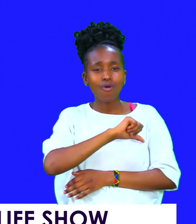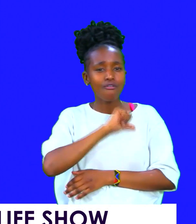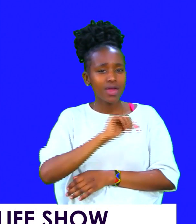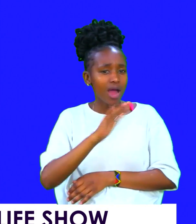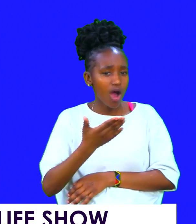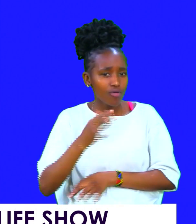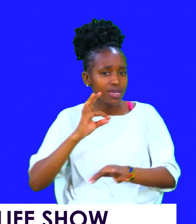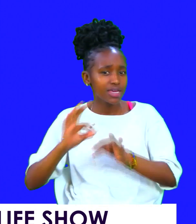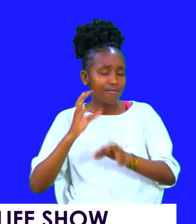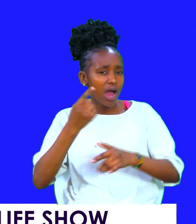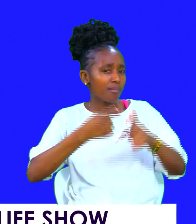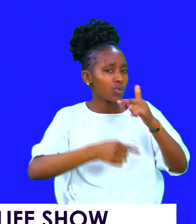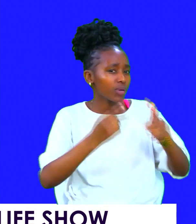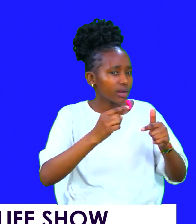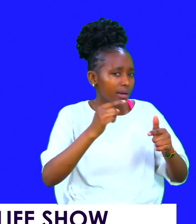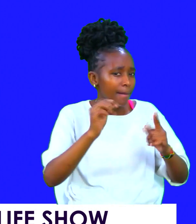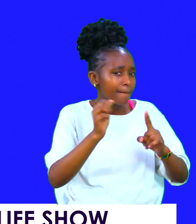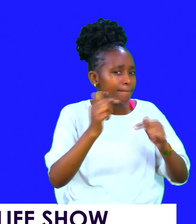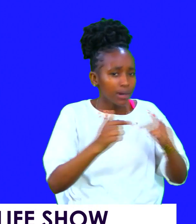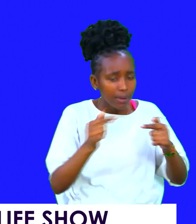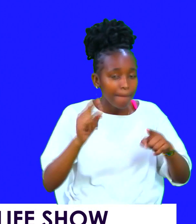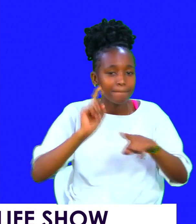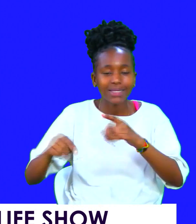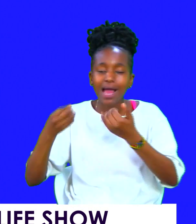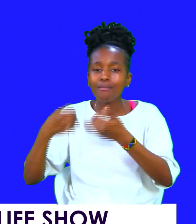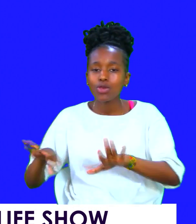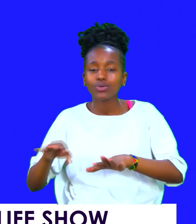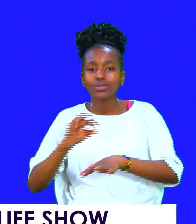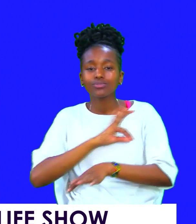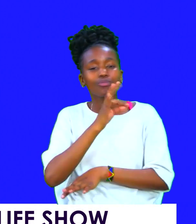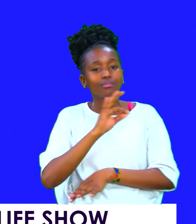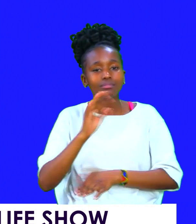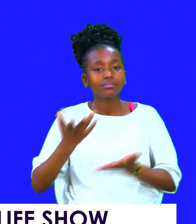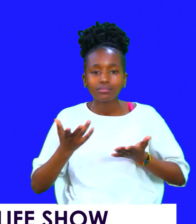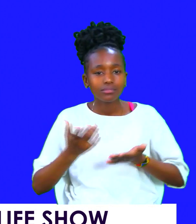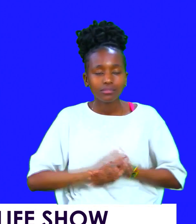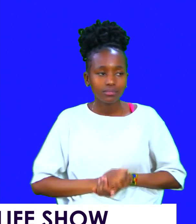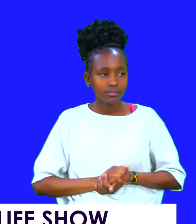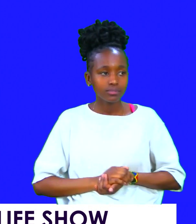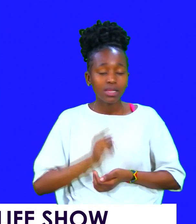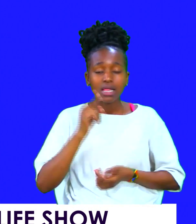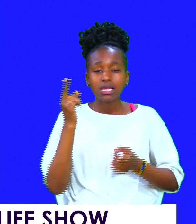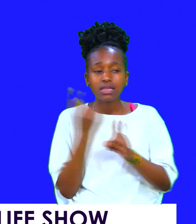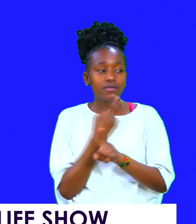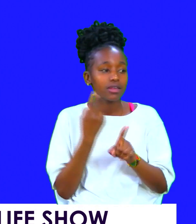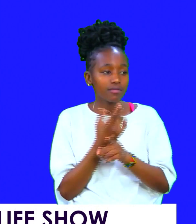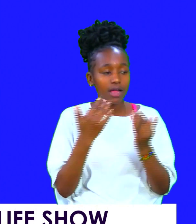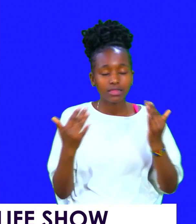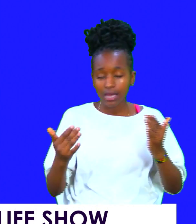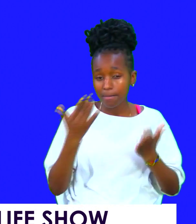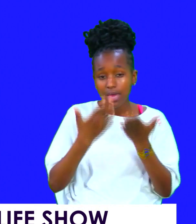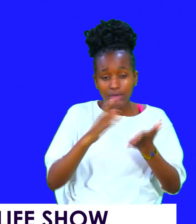your soul, emotional intelligence. These are things that you may not learn in